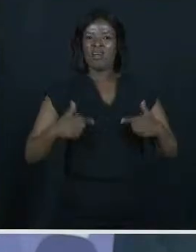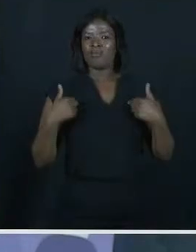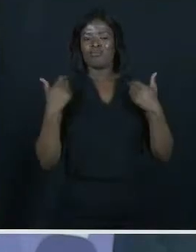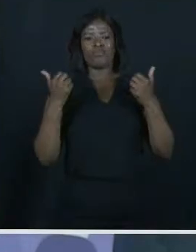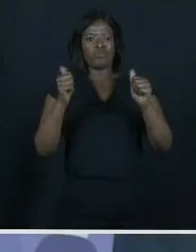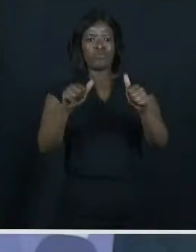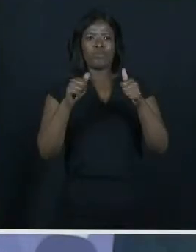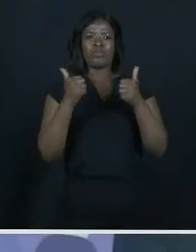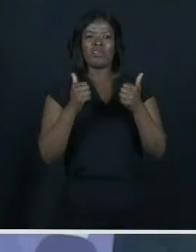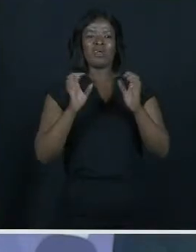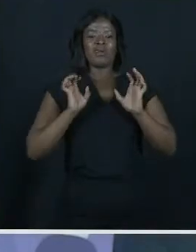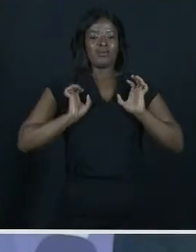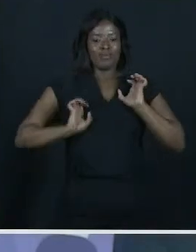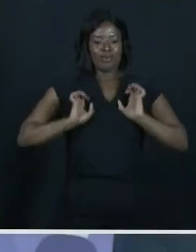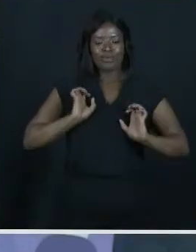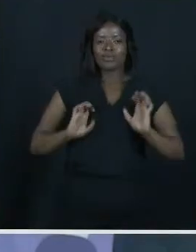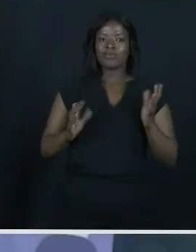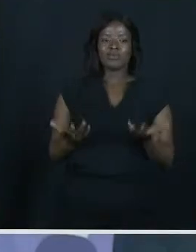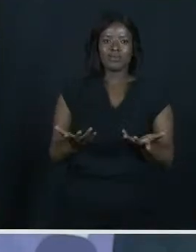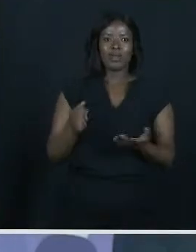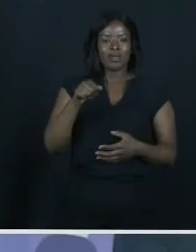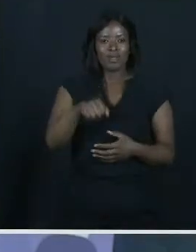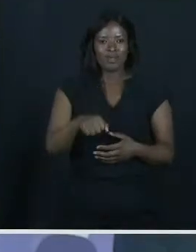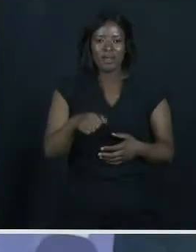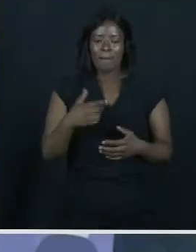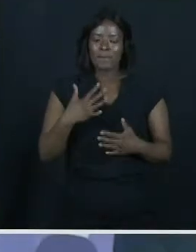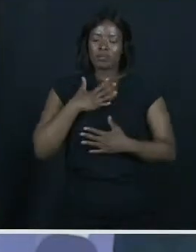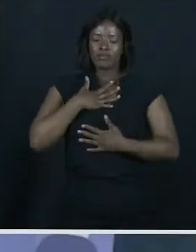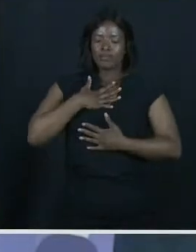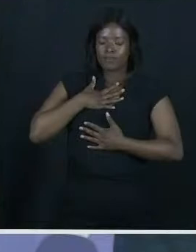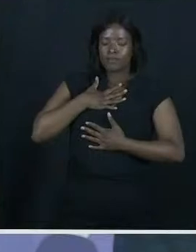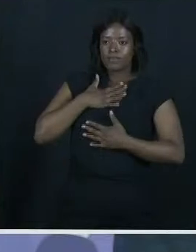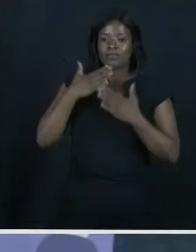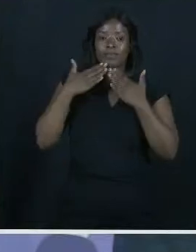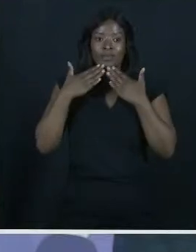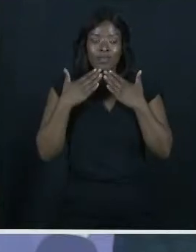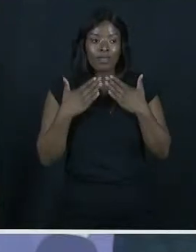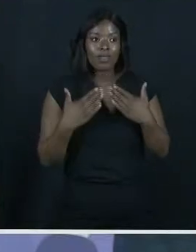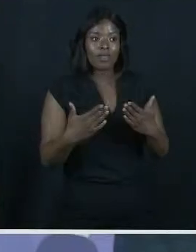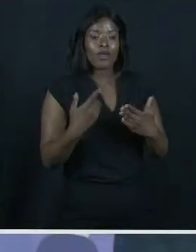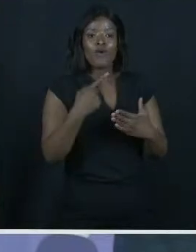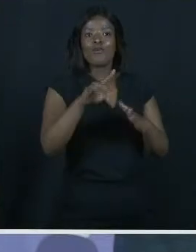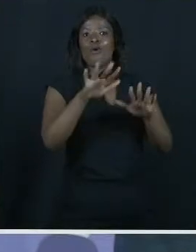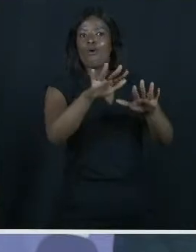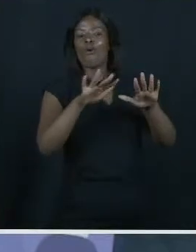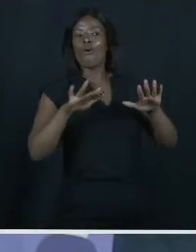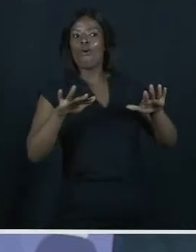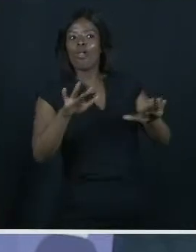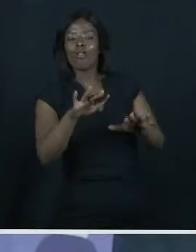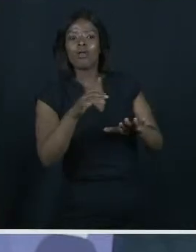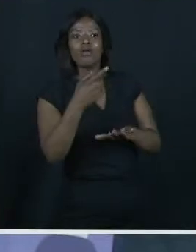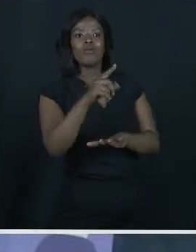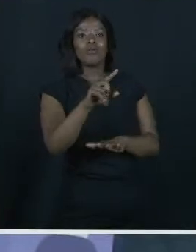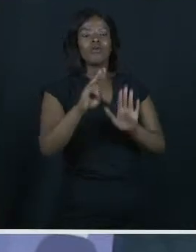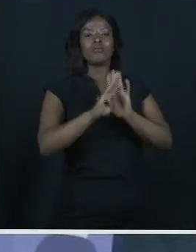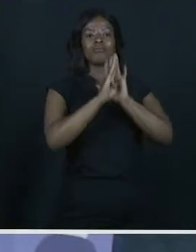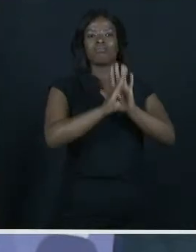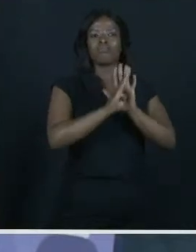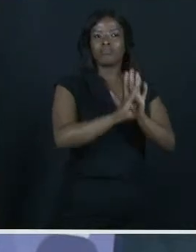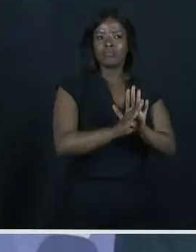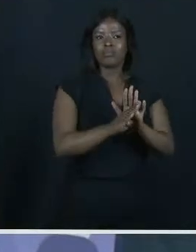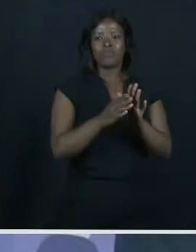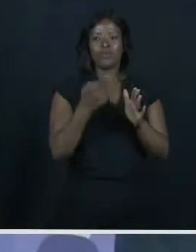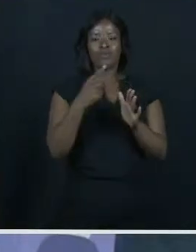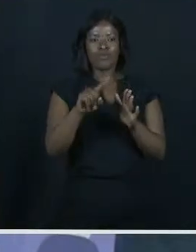it's very emotional, and I'm pleased and very honored on behalf of the members of the Gender Development